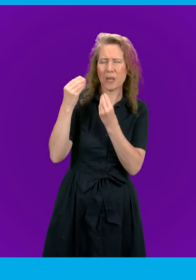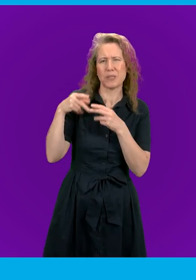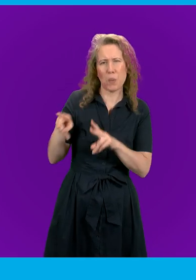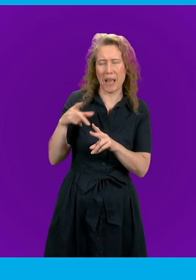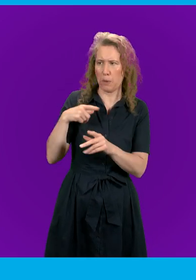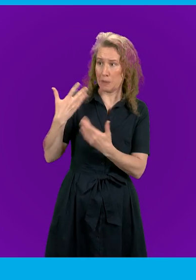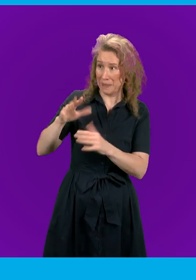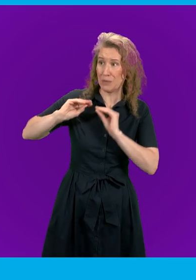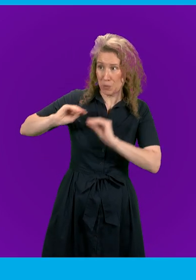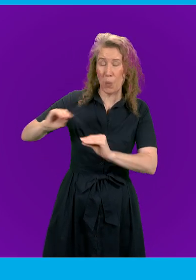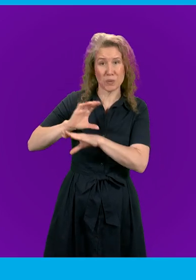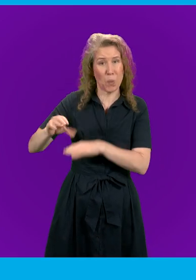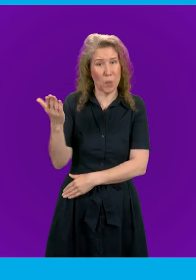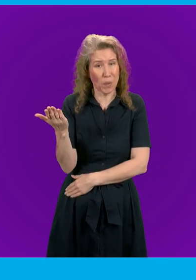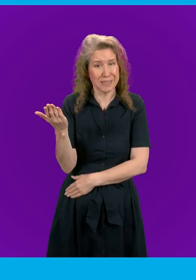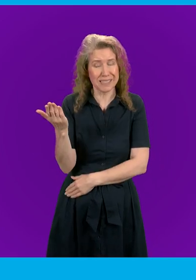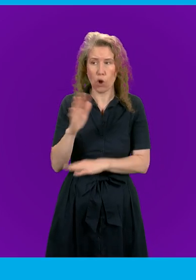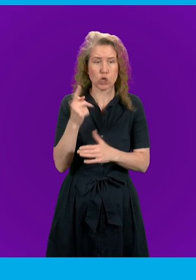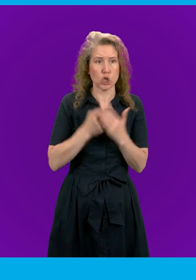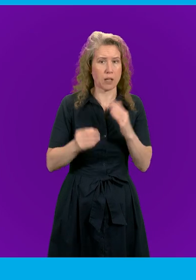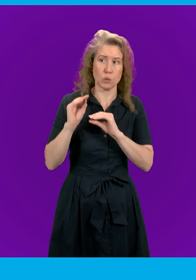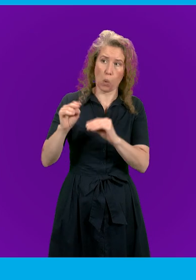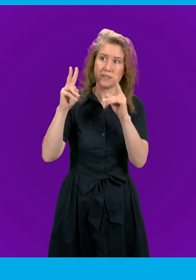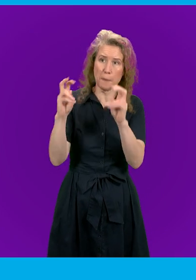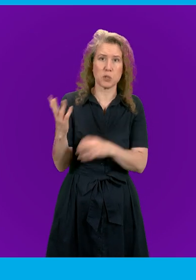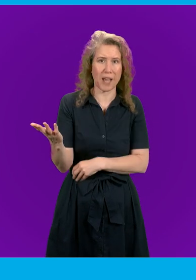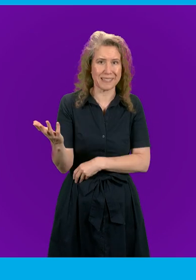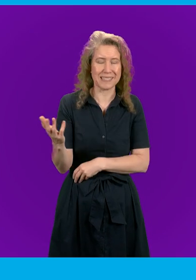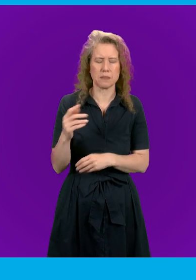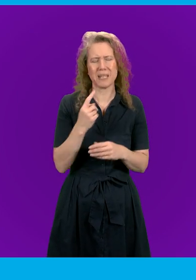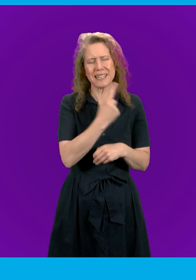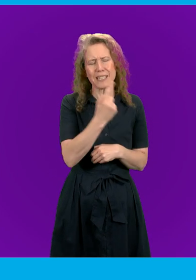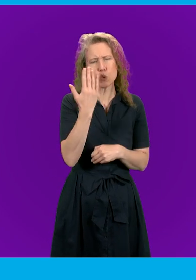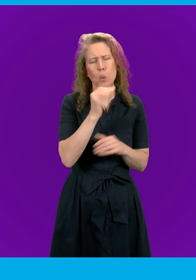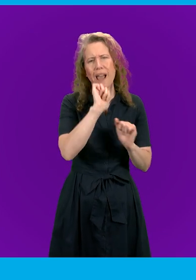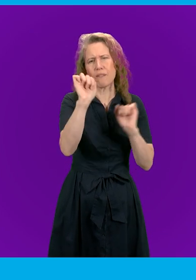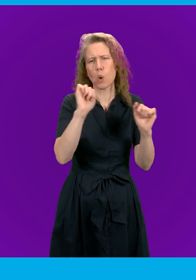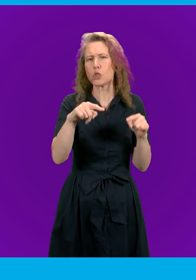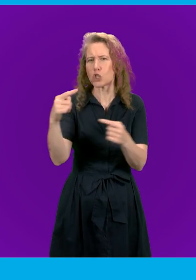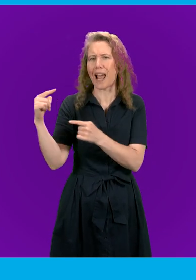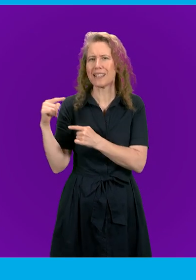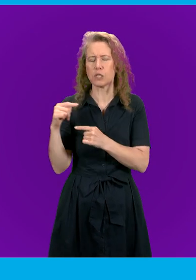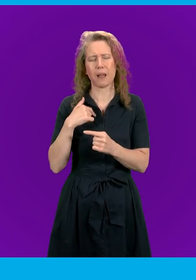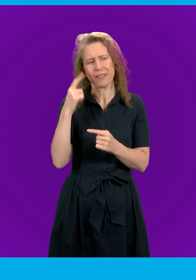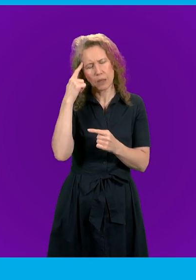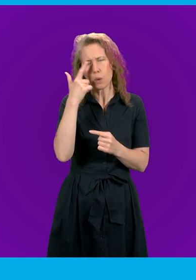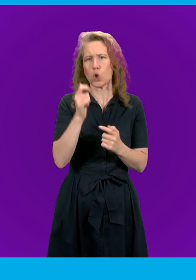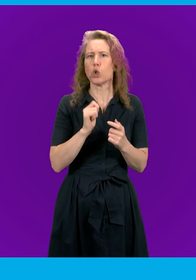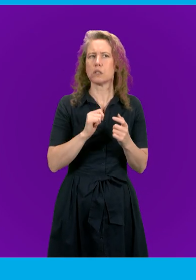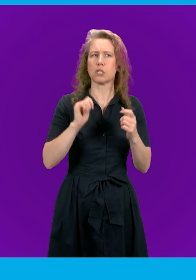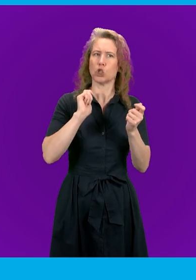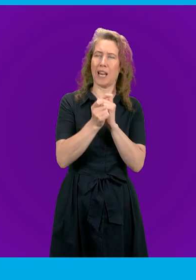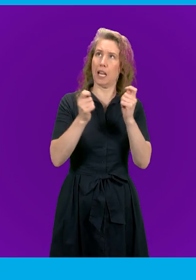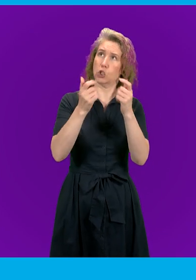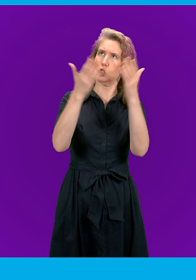they had that background. So I think it's, every school will have its own challenges, but I think there are probably changes you could make at a structural